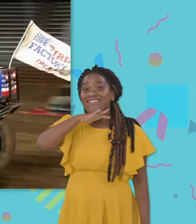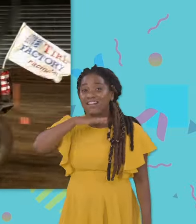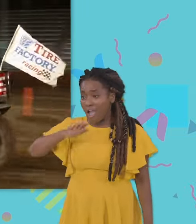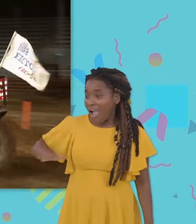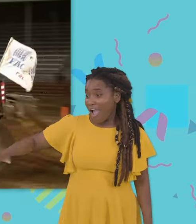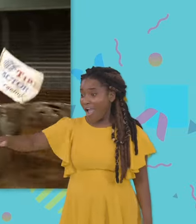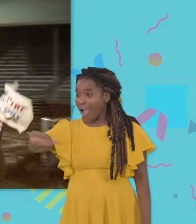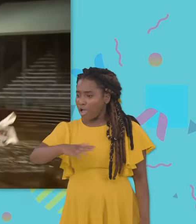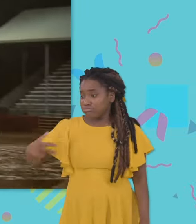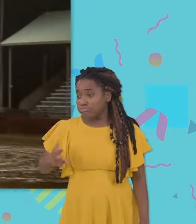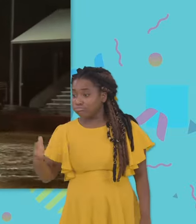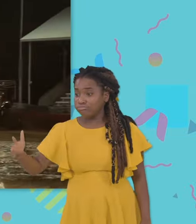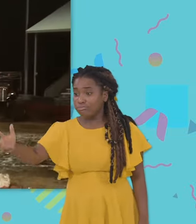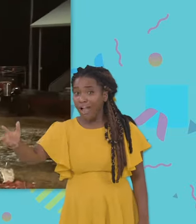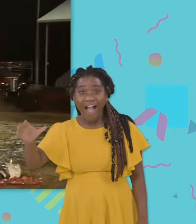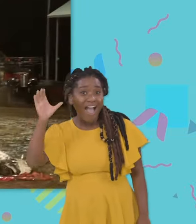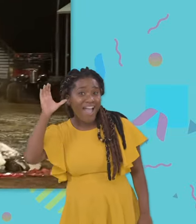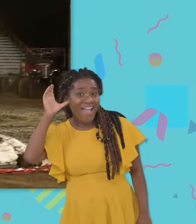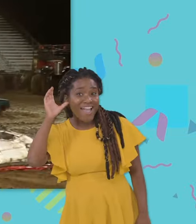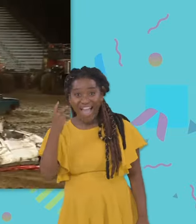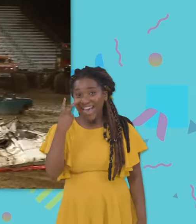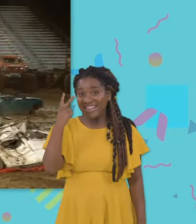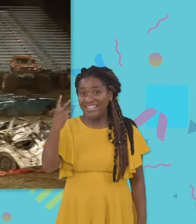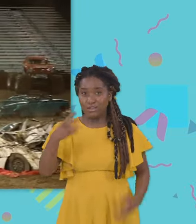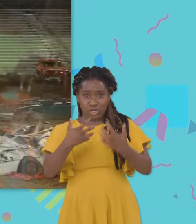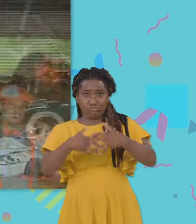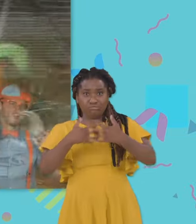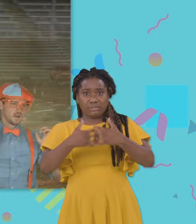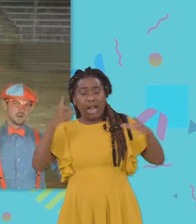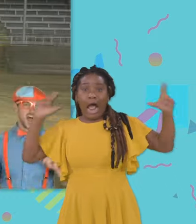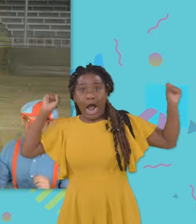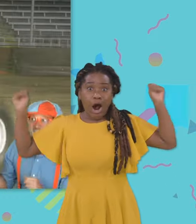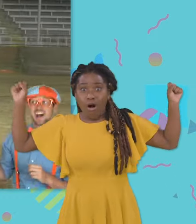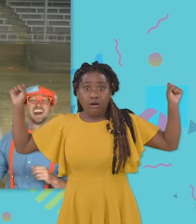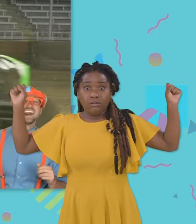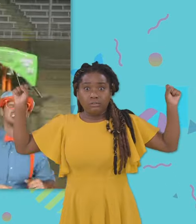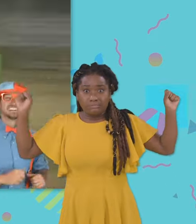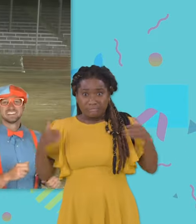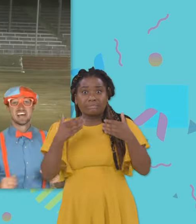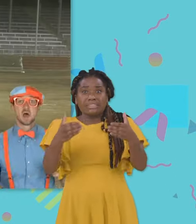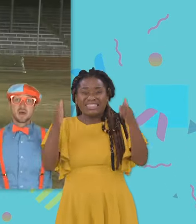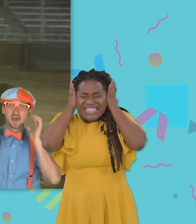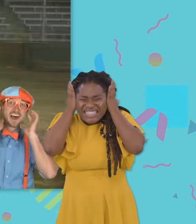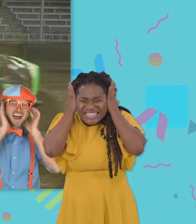dirt. Oh, can you hear their engines are roaring so loud?